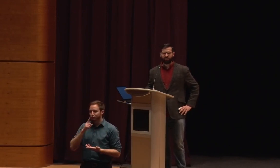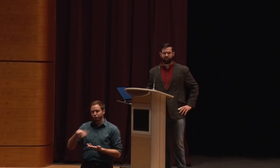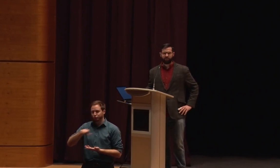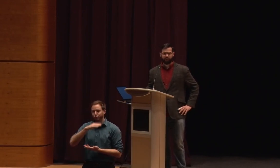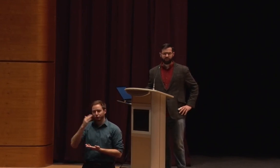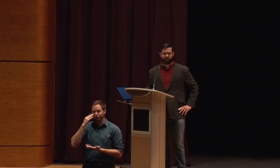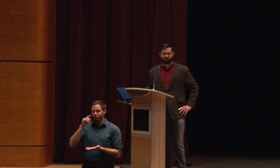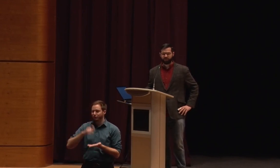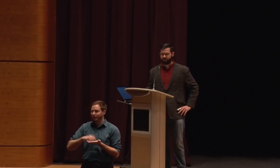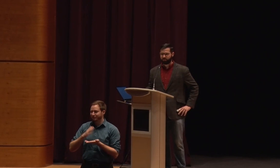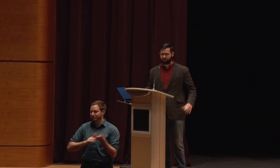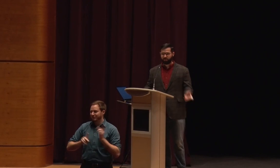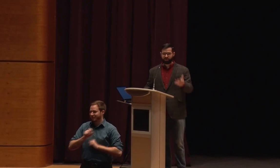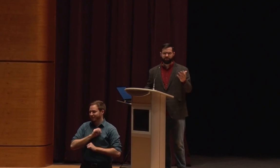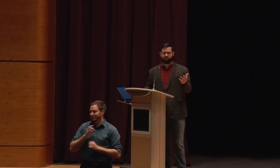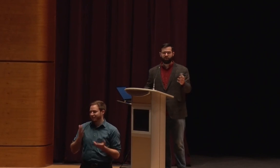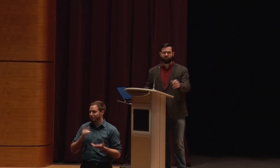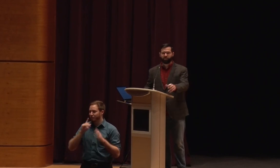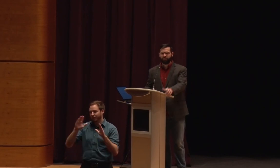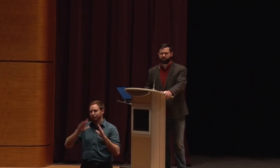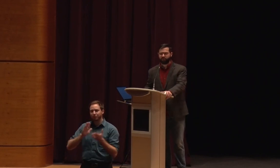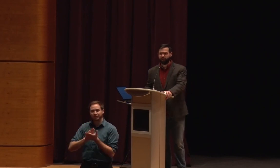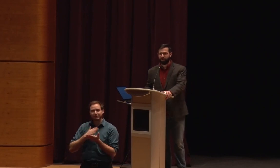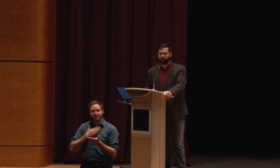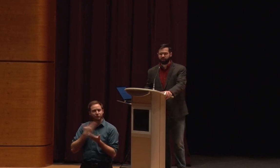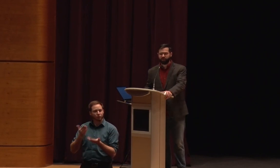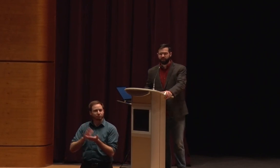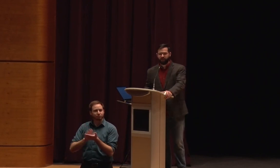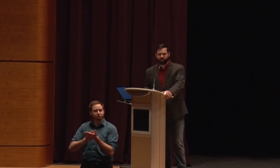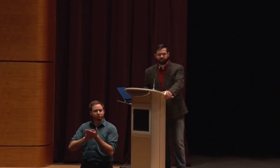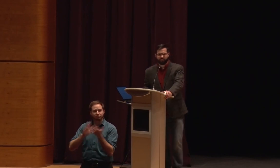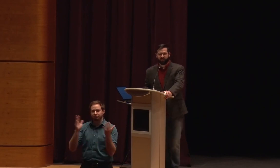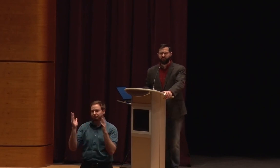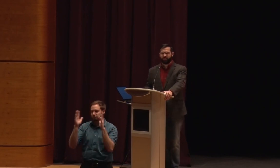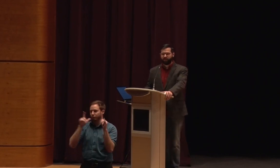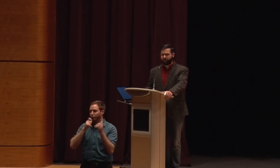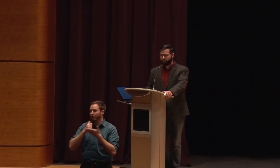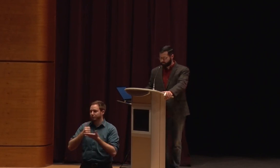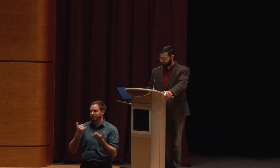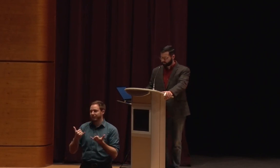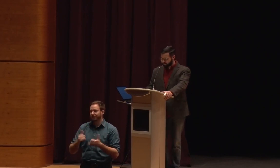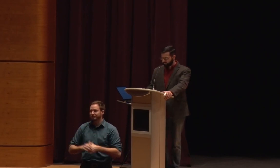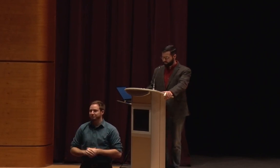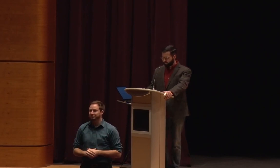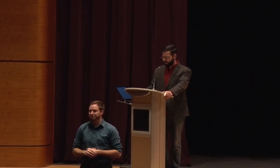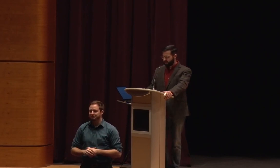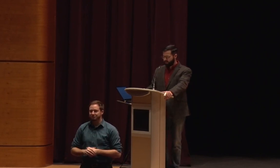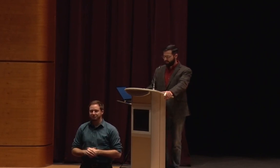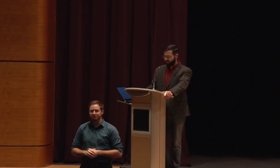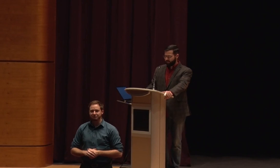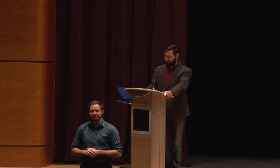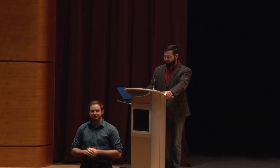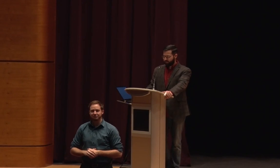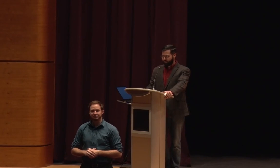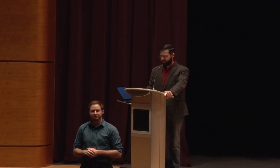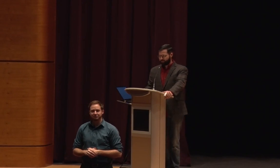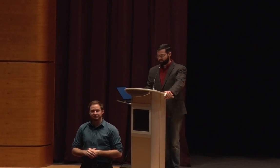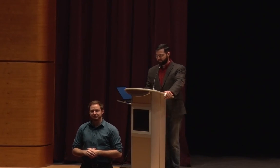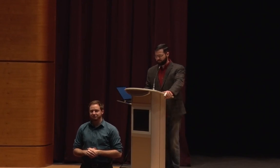who these fine people are, and they do an excellent job. So can we actually give a round of applause for everybody who helped put this together today? Thank you.